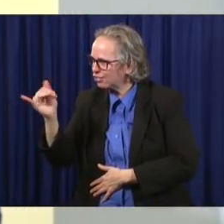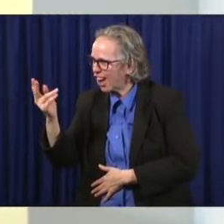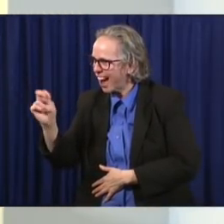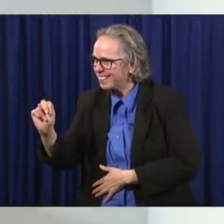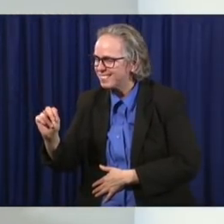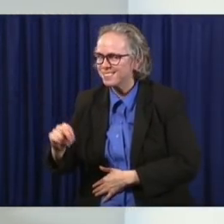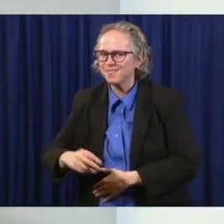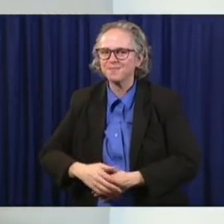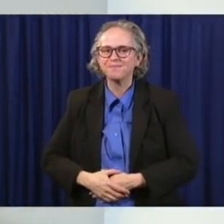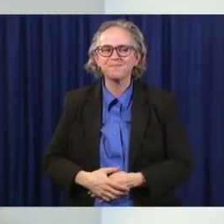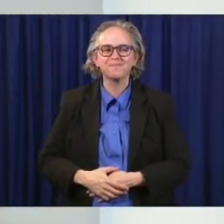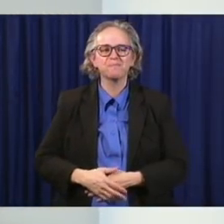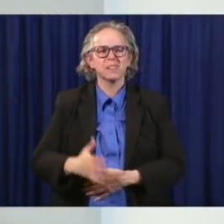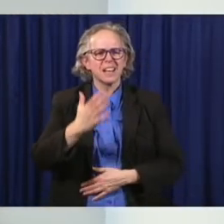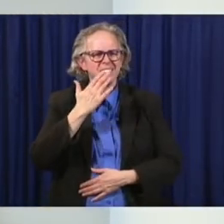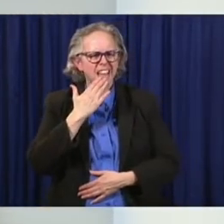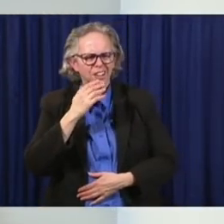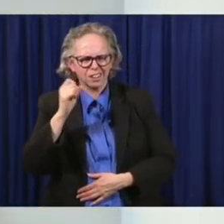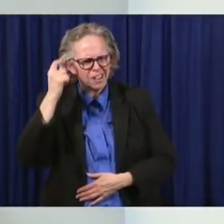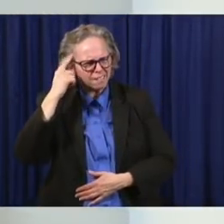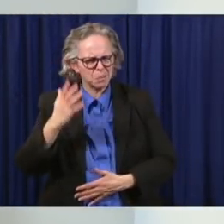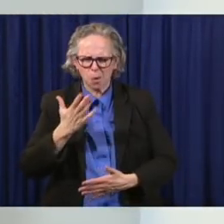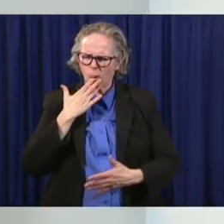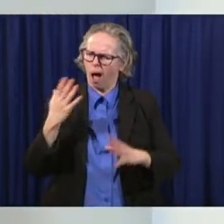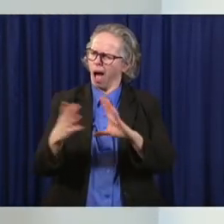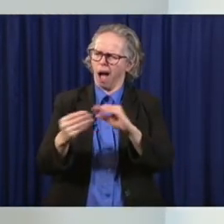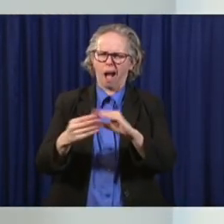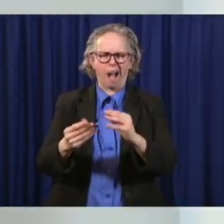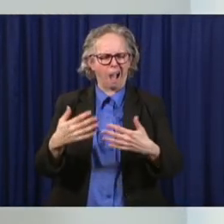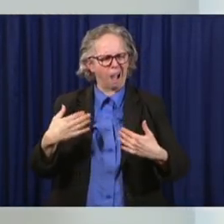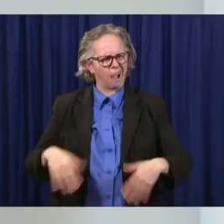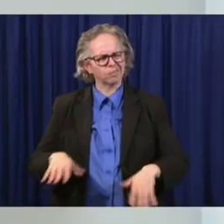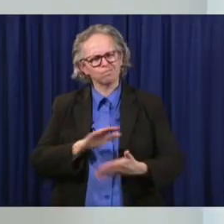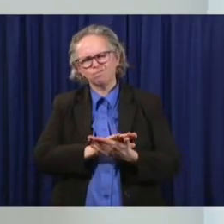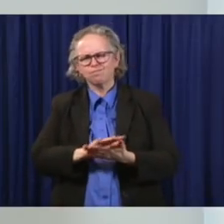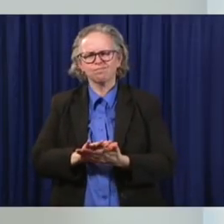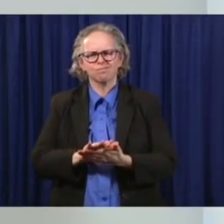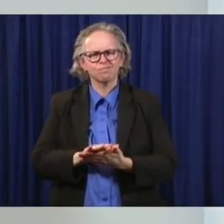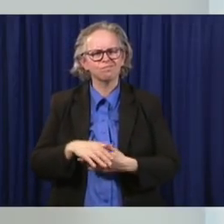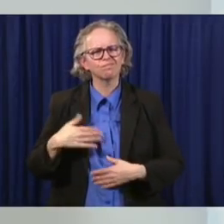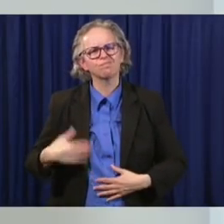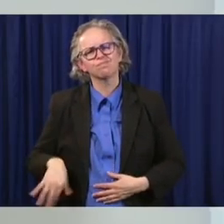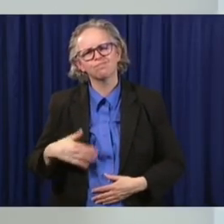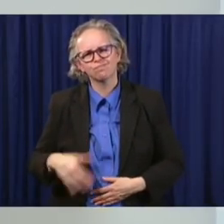Thank you, Governor. Very well said. I think that